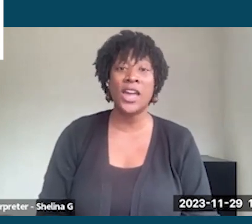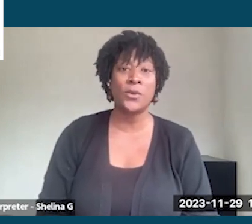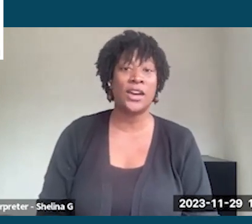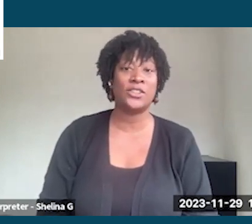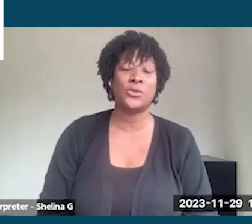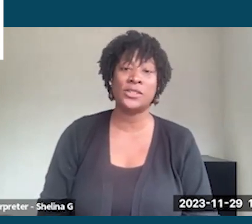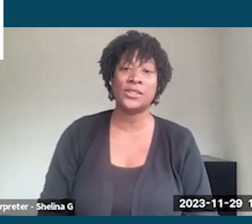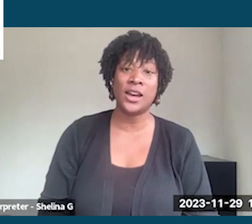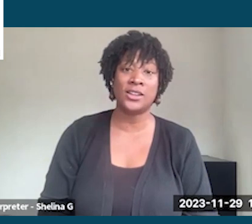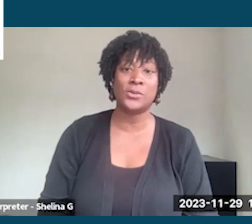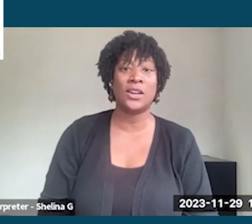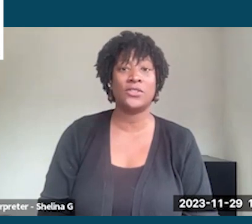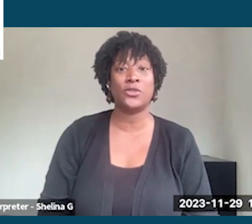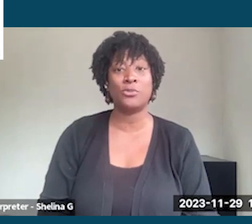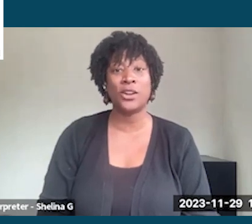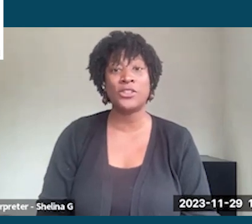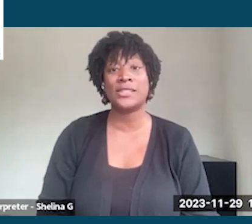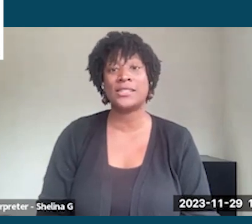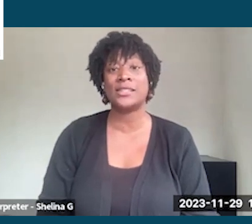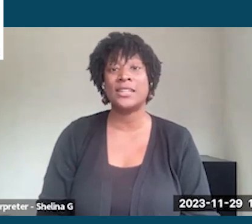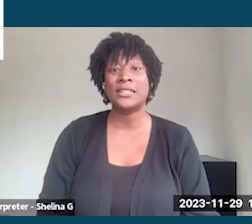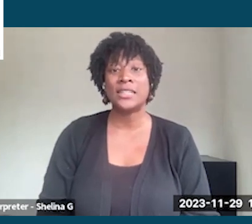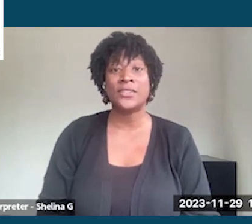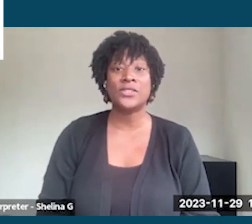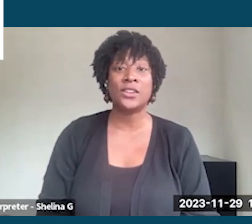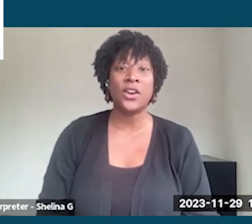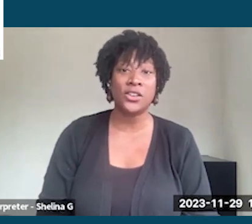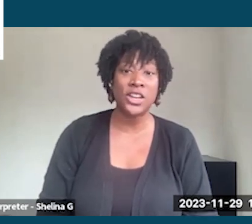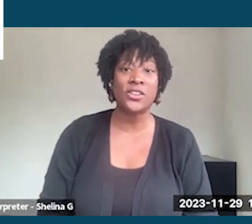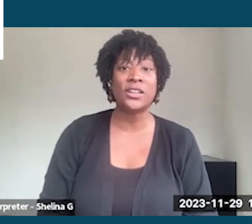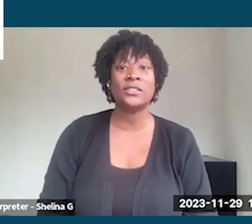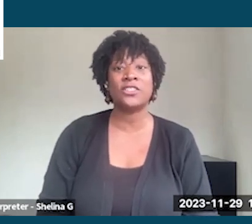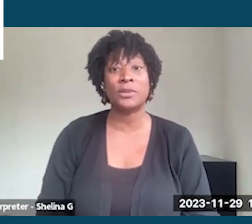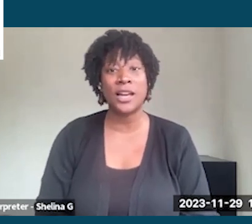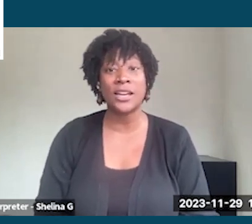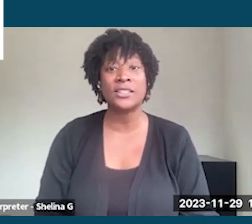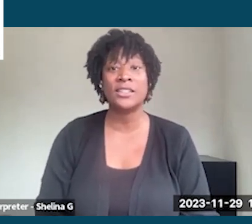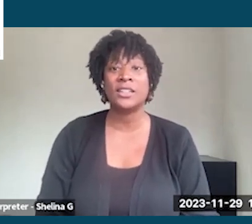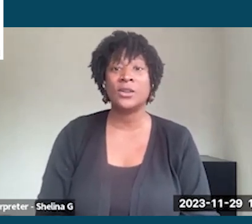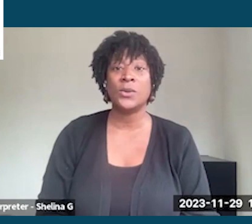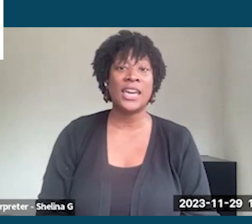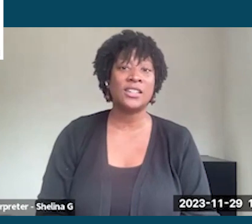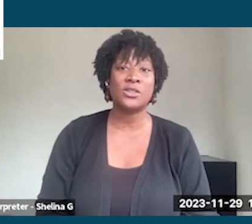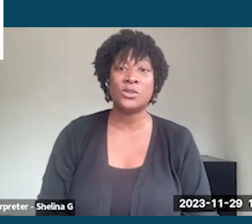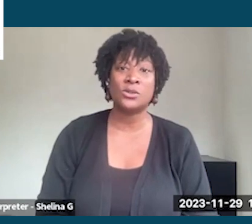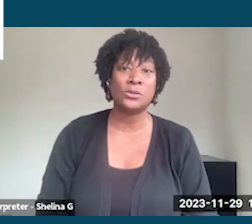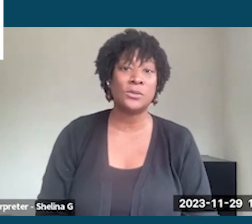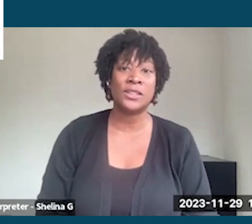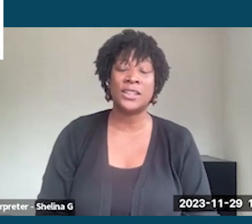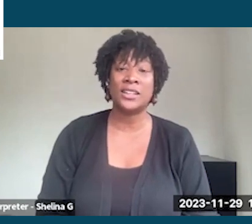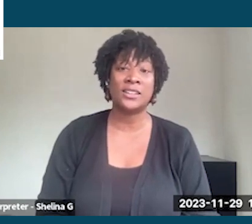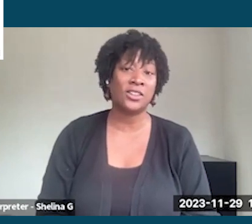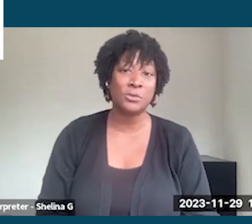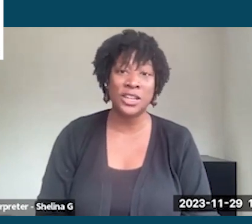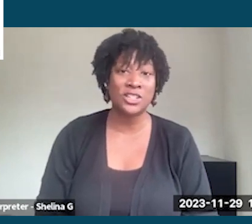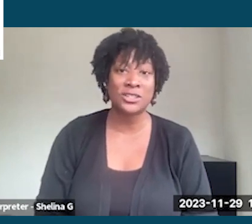the same way. We have different styles. We have different preferences. Deaf, hard of hearing, deaf, blind. We can't